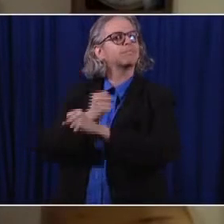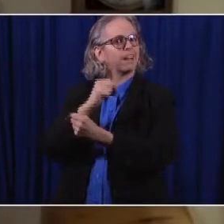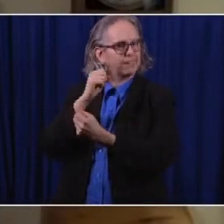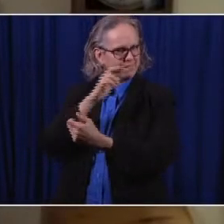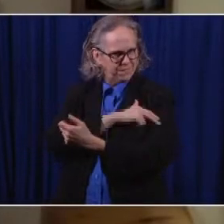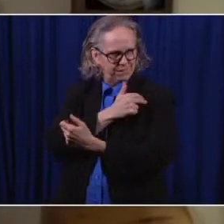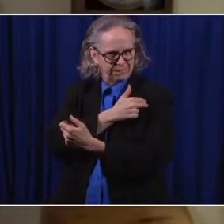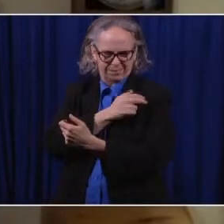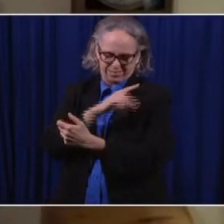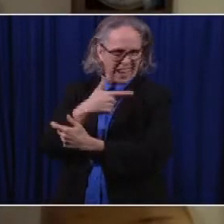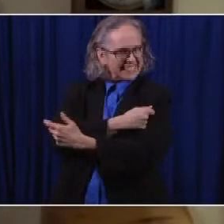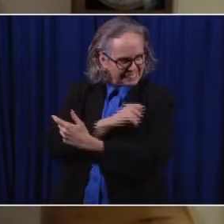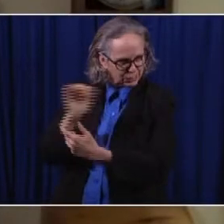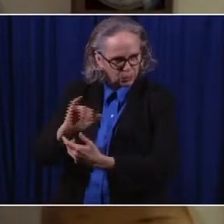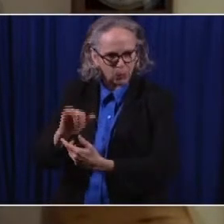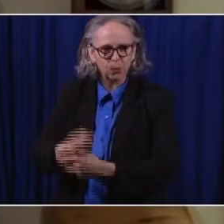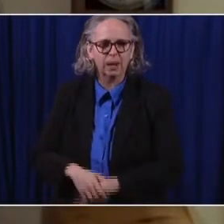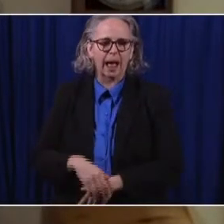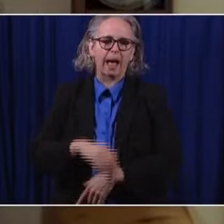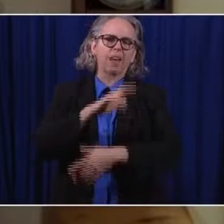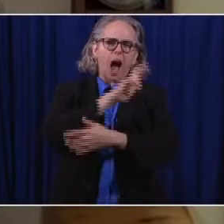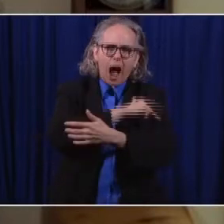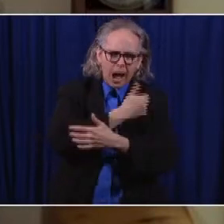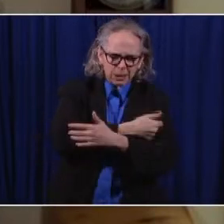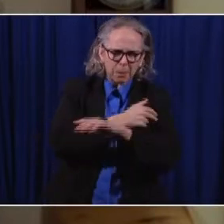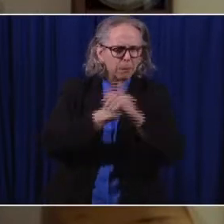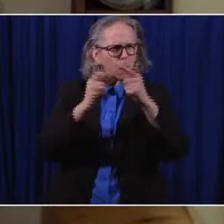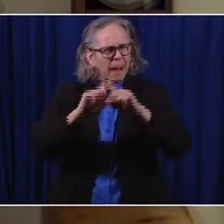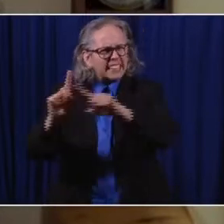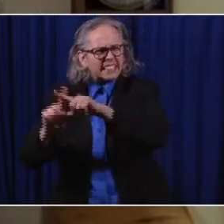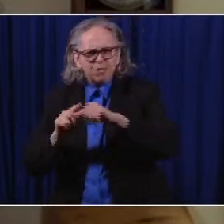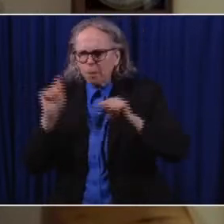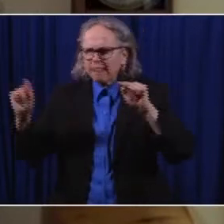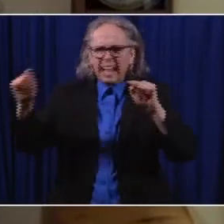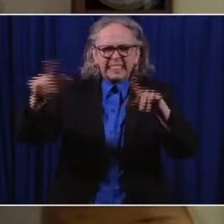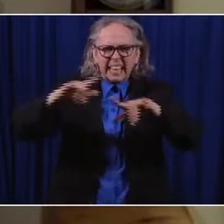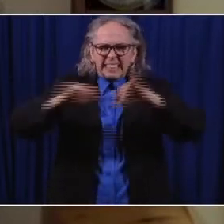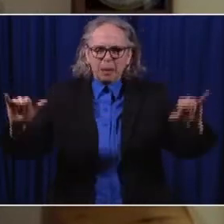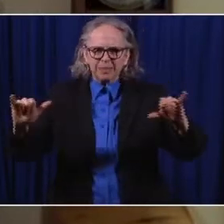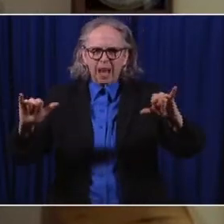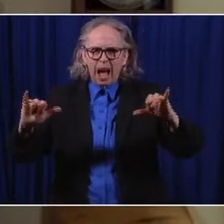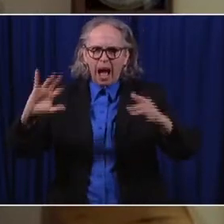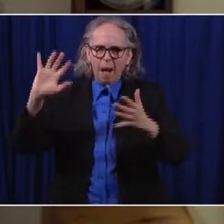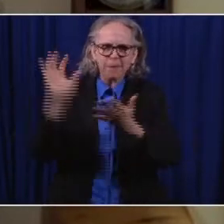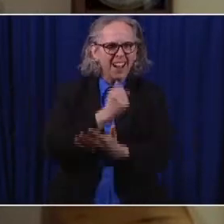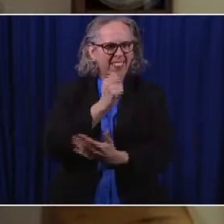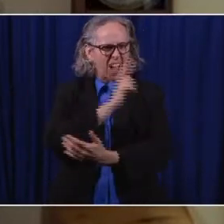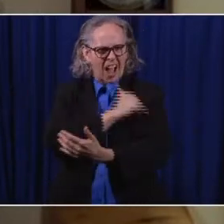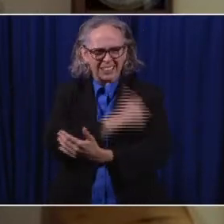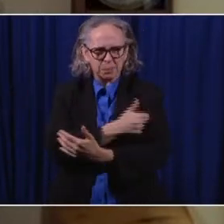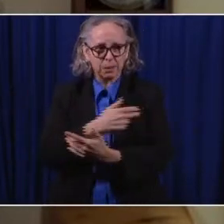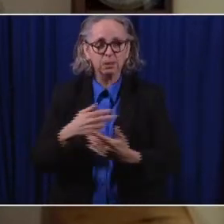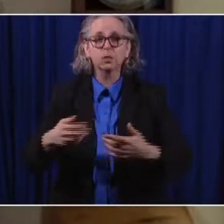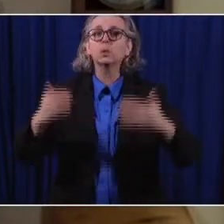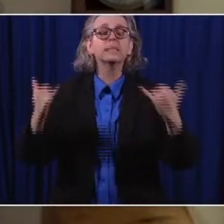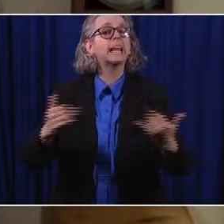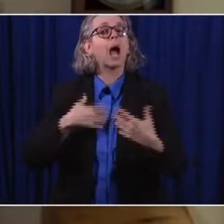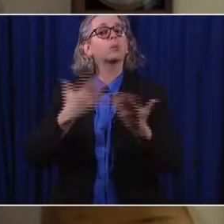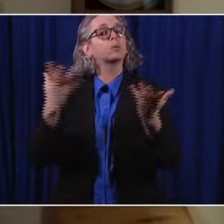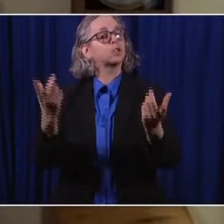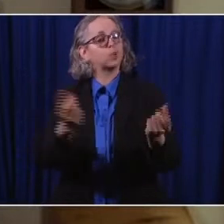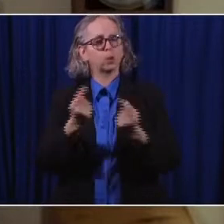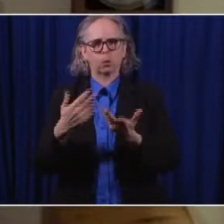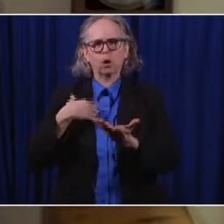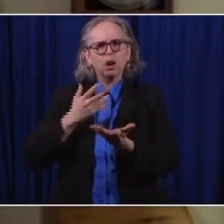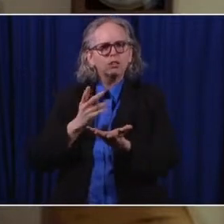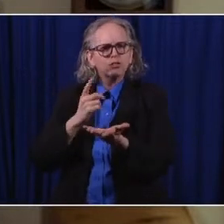Today, we'll have the opportunity to talk to some people who are receiving those shots and some people who are involved in